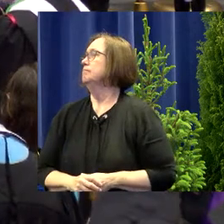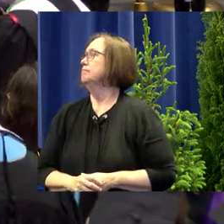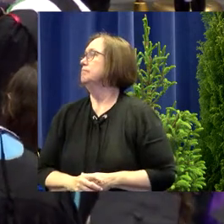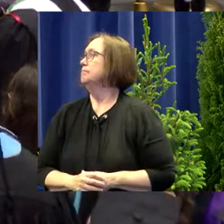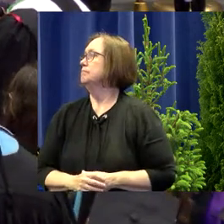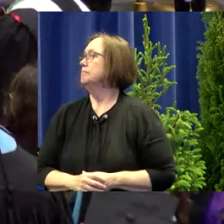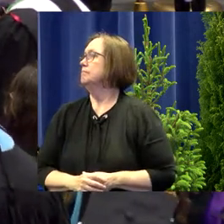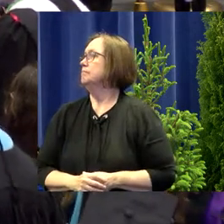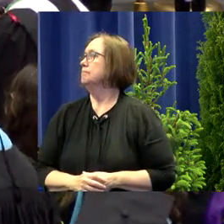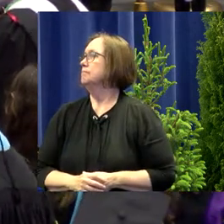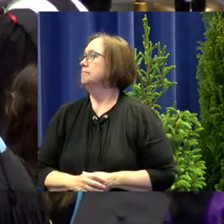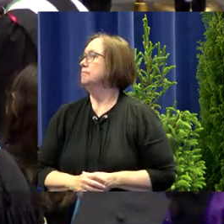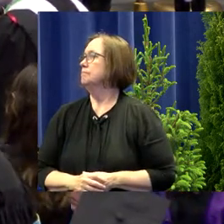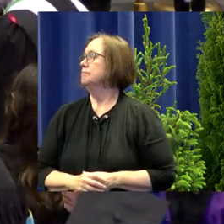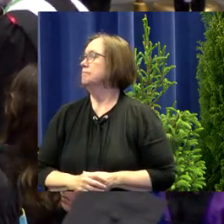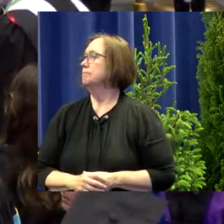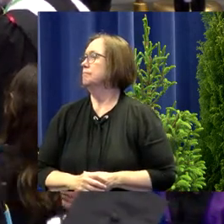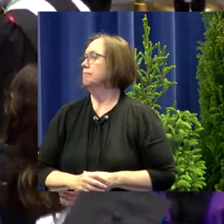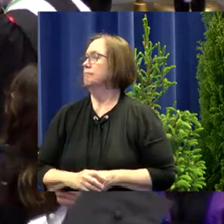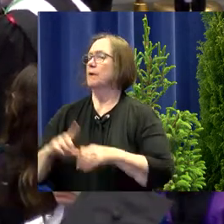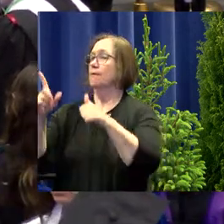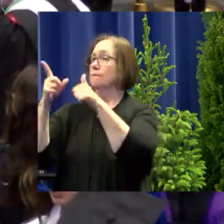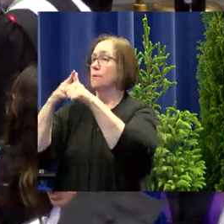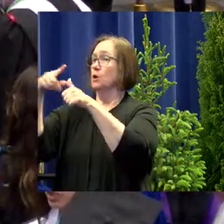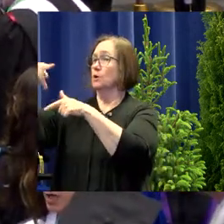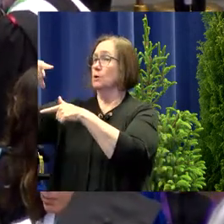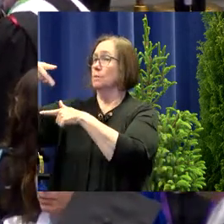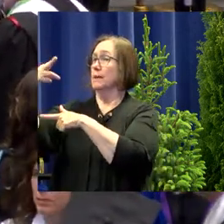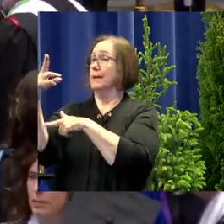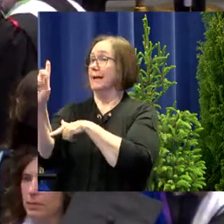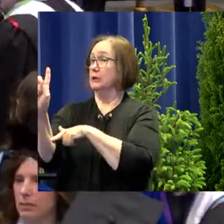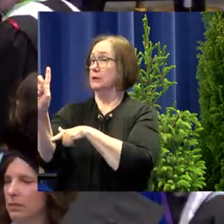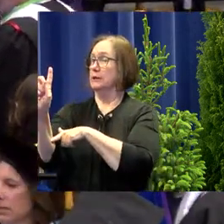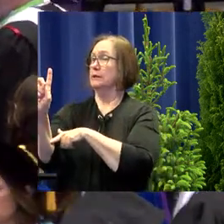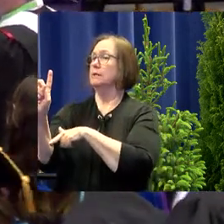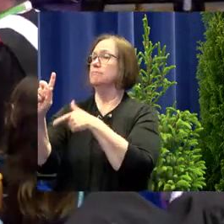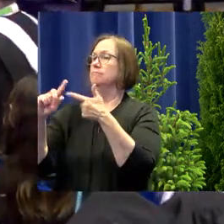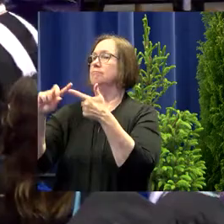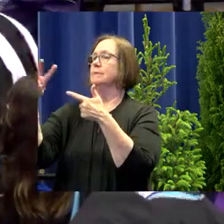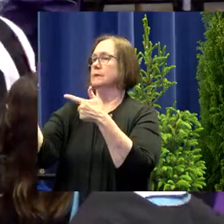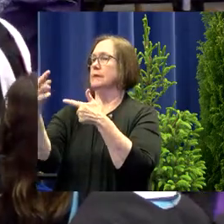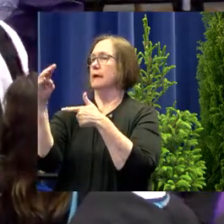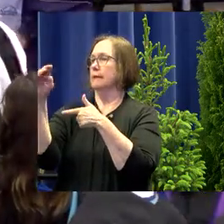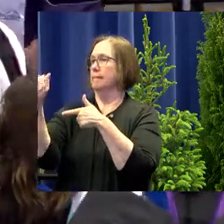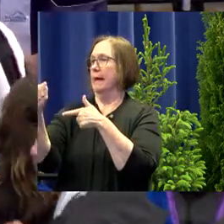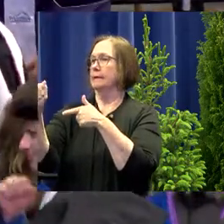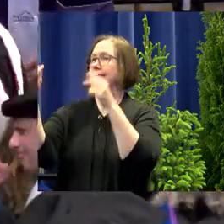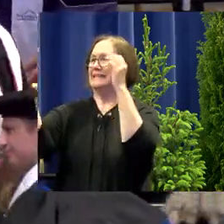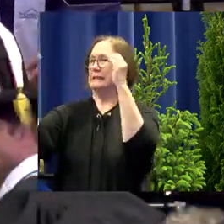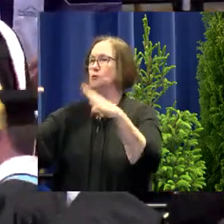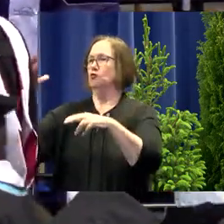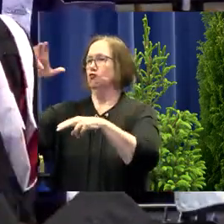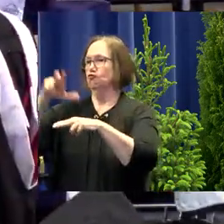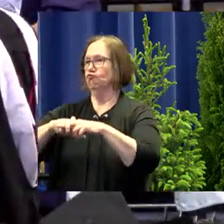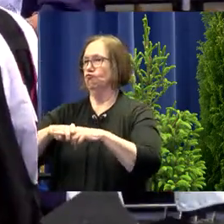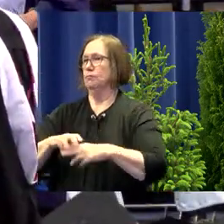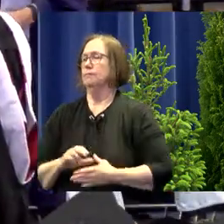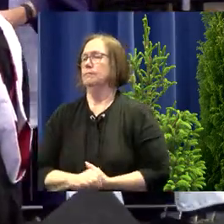them, we will ask that the recipients of the master's degree proceed to the platform. Faculty, please be seated.